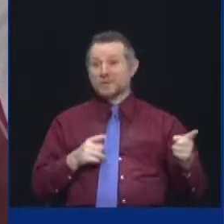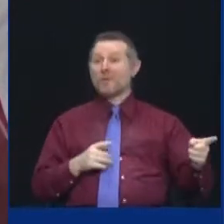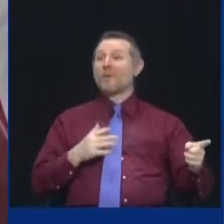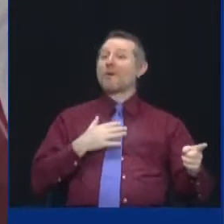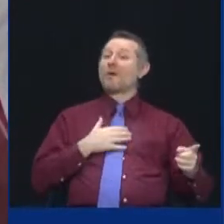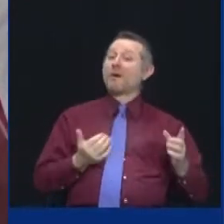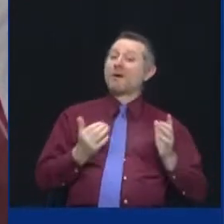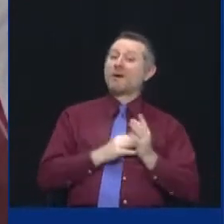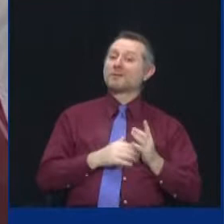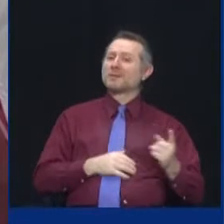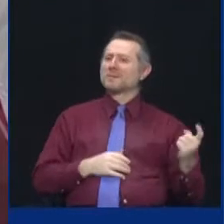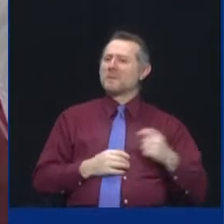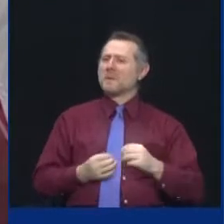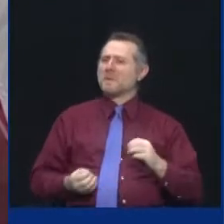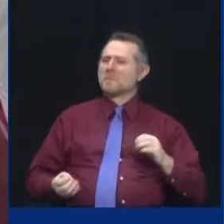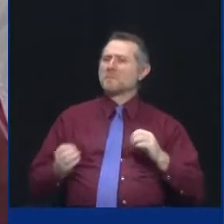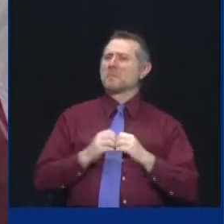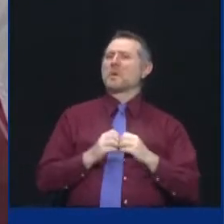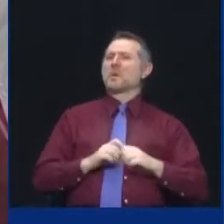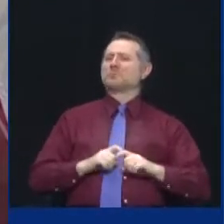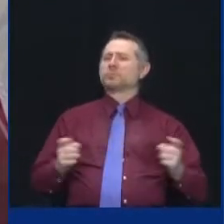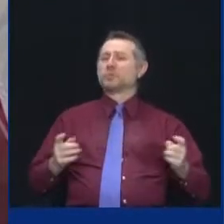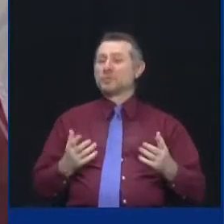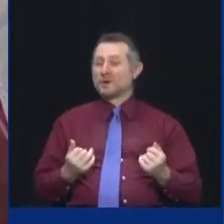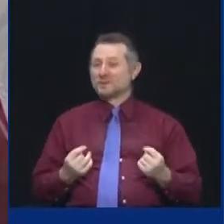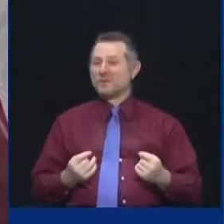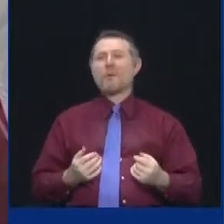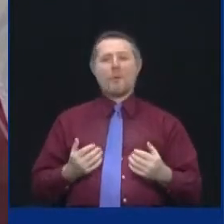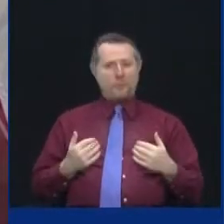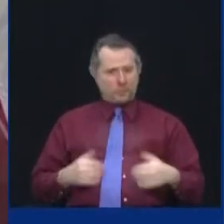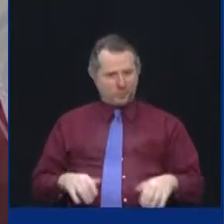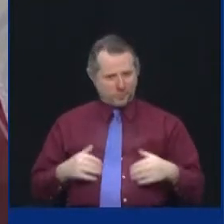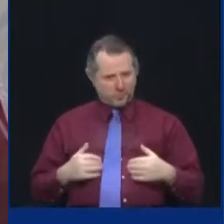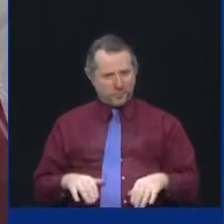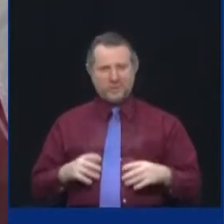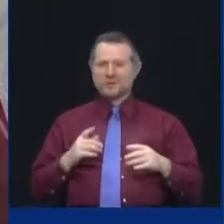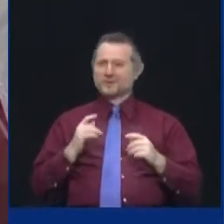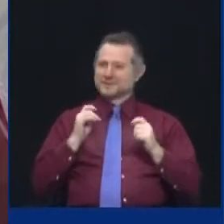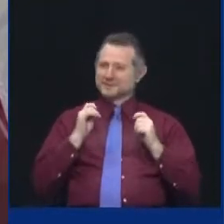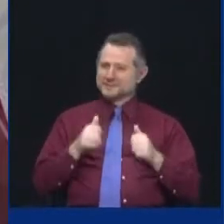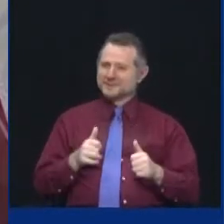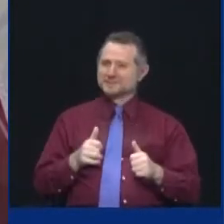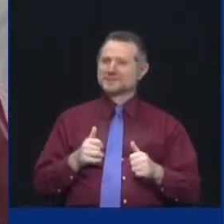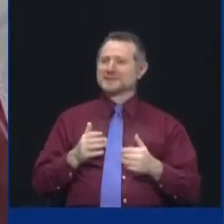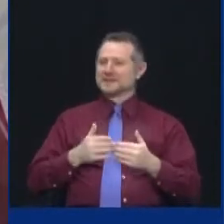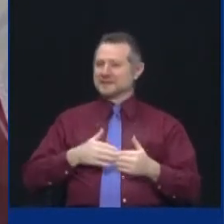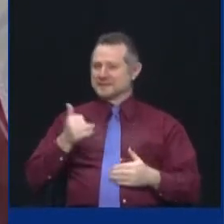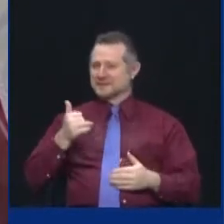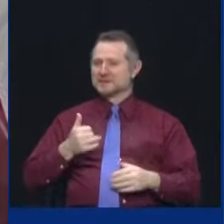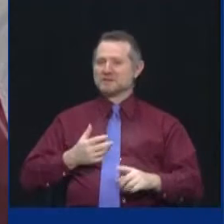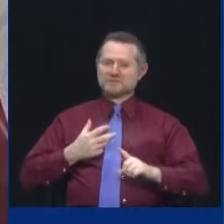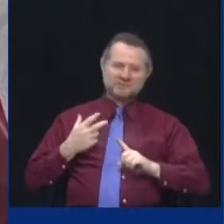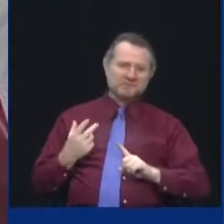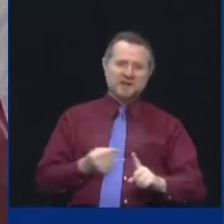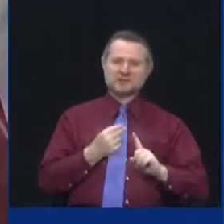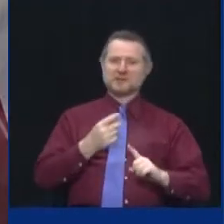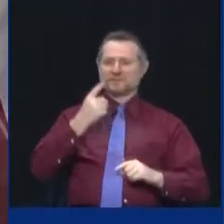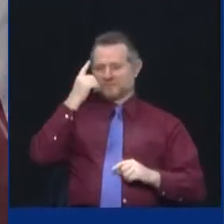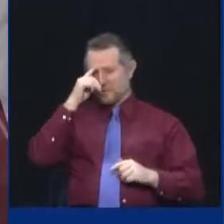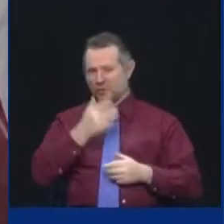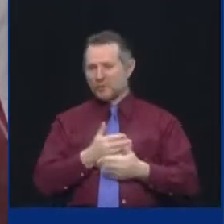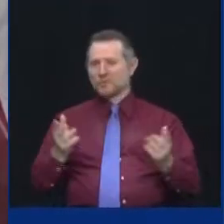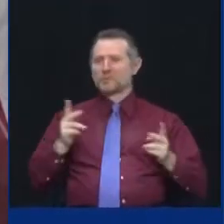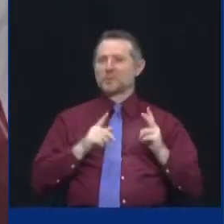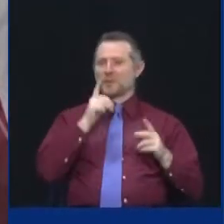even more to make sure that vaccination is quick, easy, and simple for the members of our